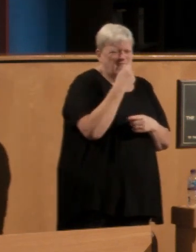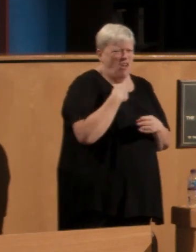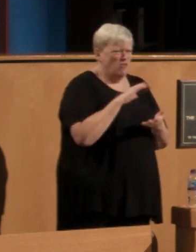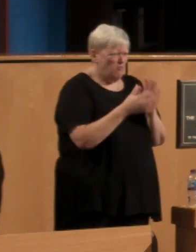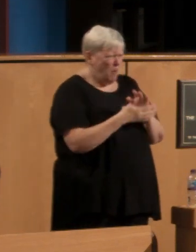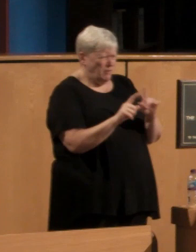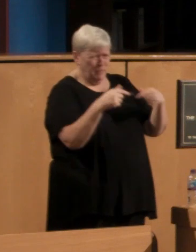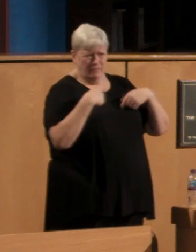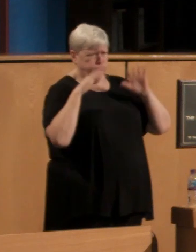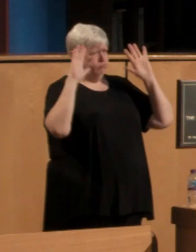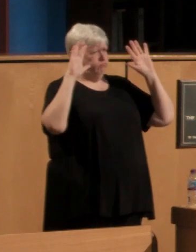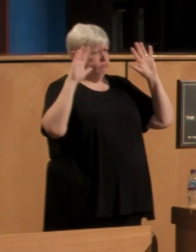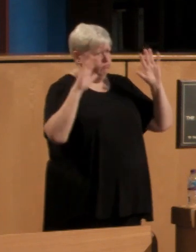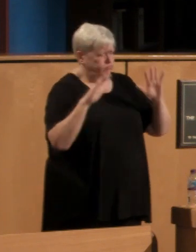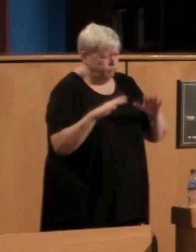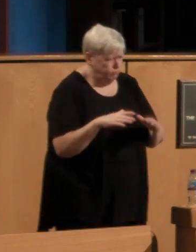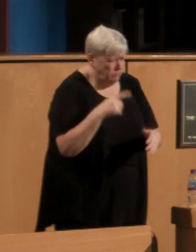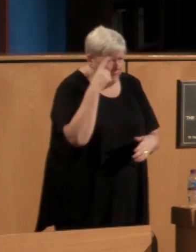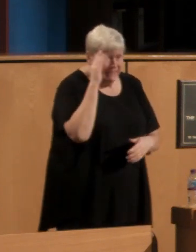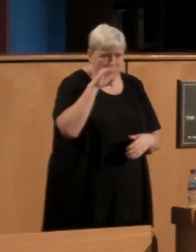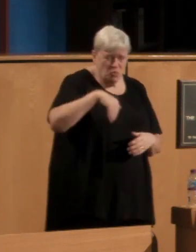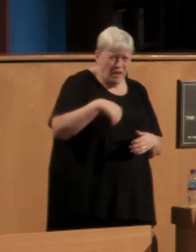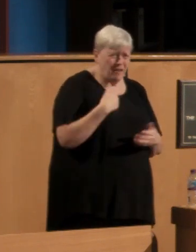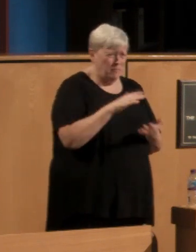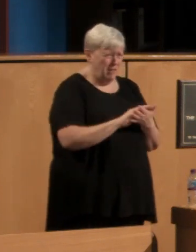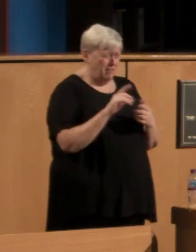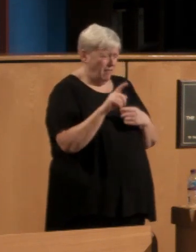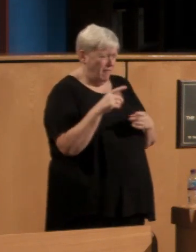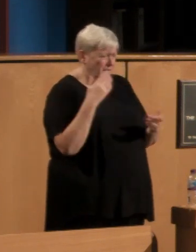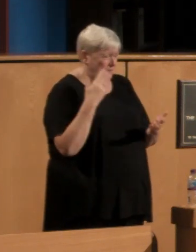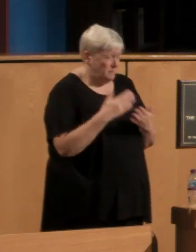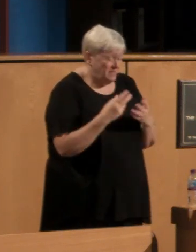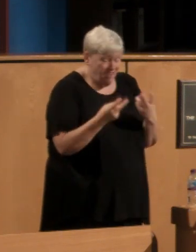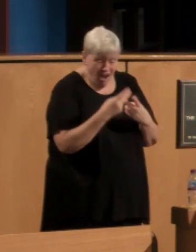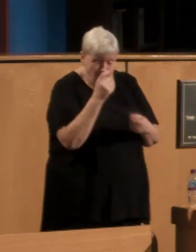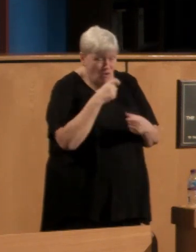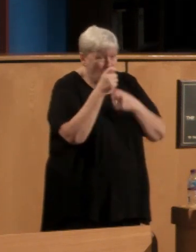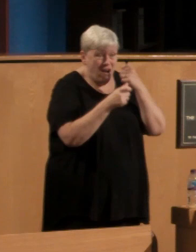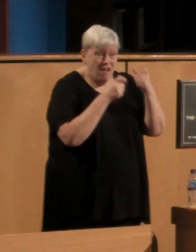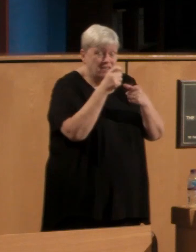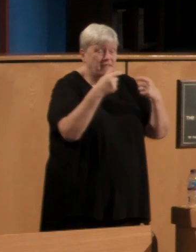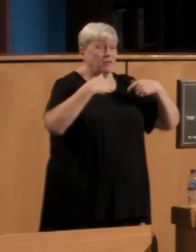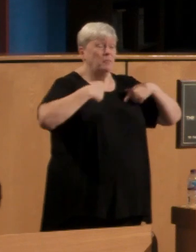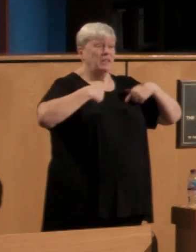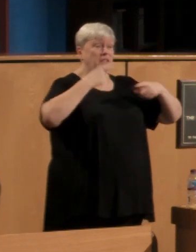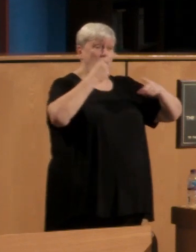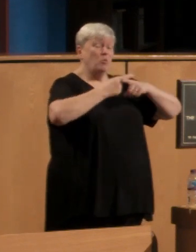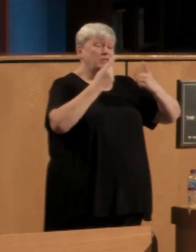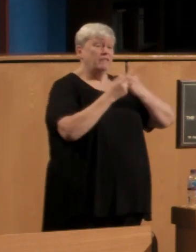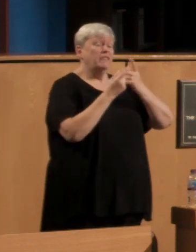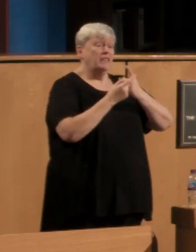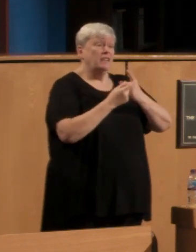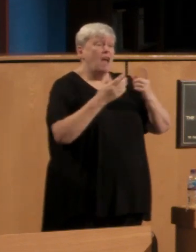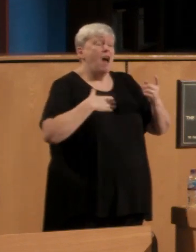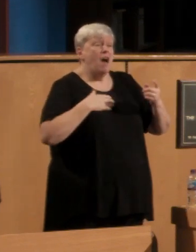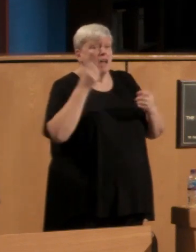ruin being as like the meaning of queer, as well as all those other words. But for me, it's a positive thing. I like this